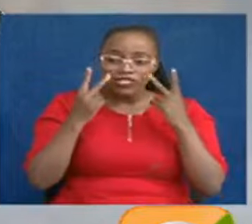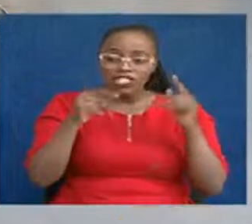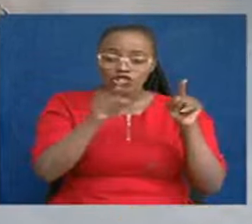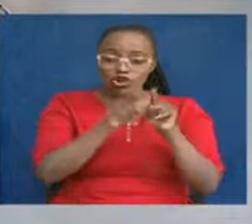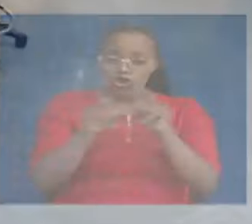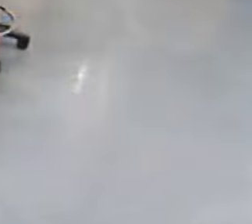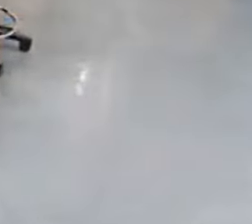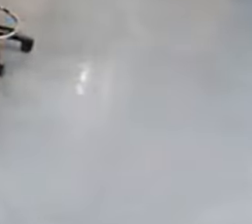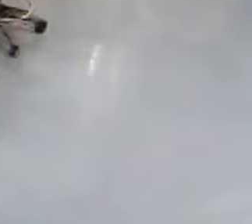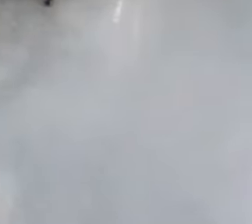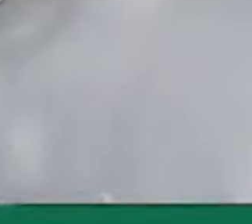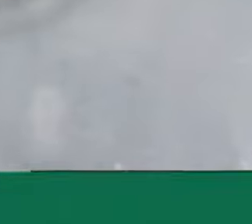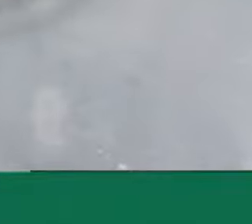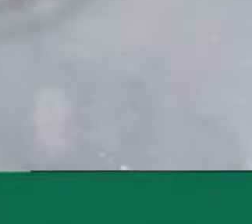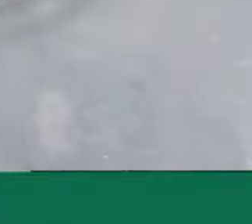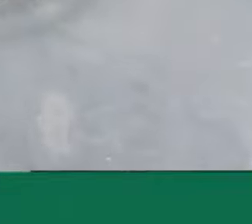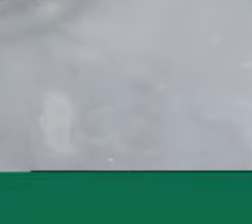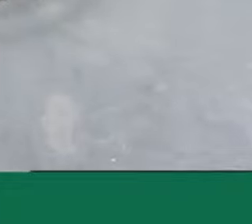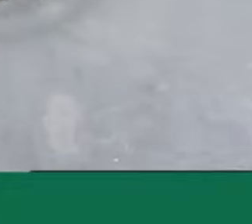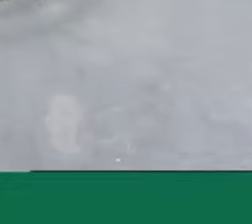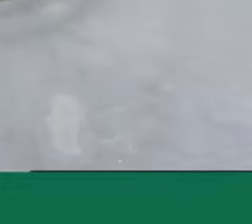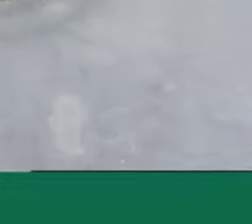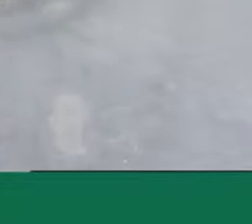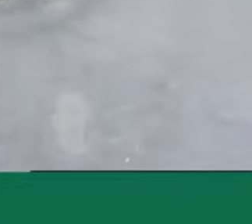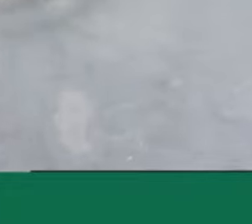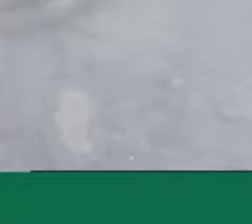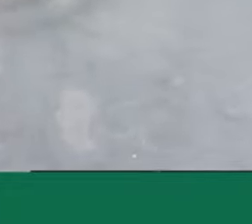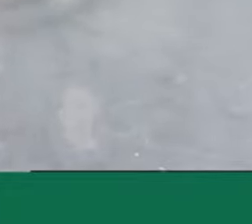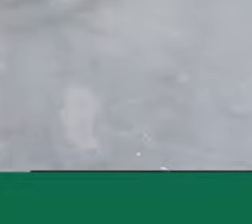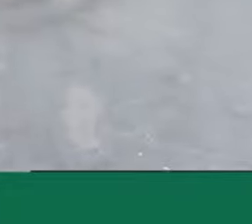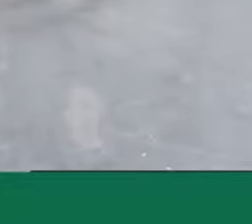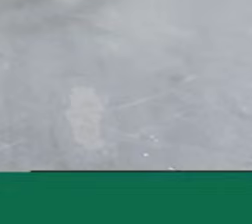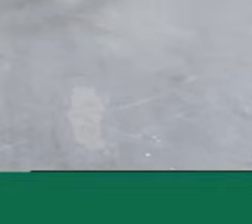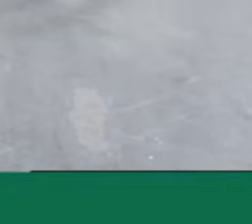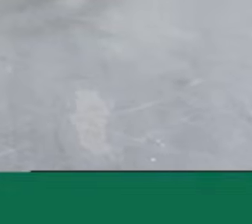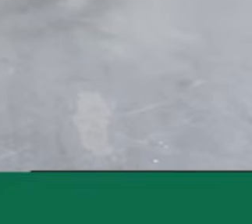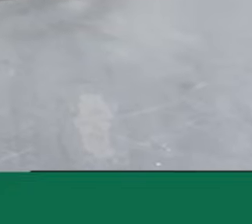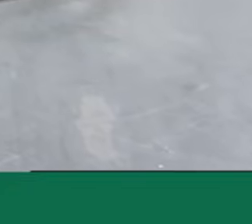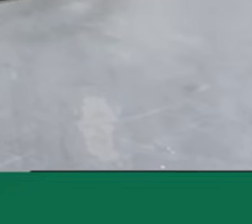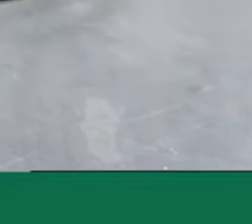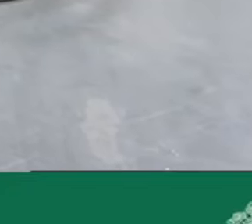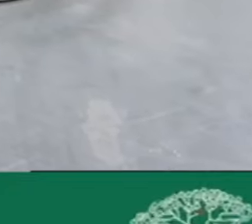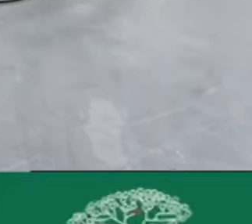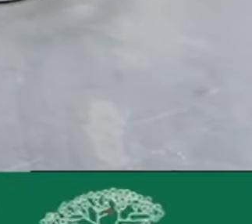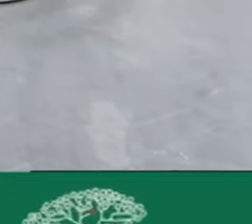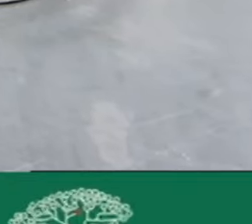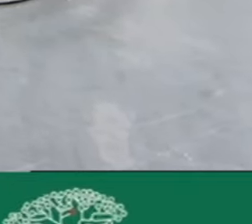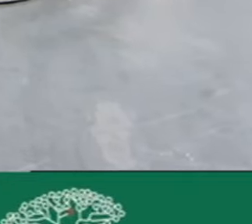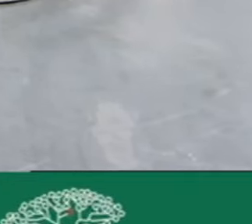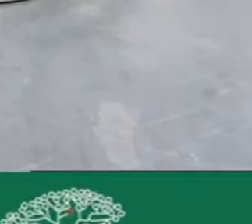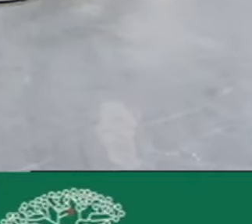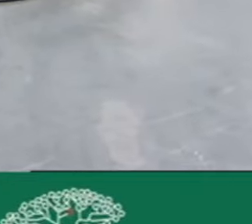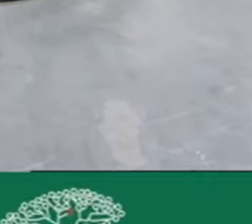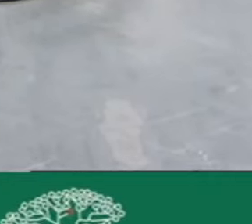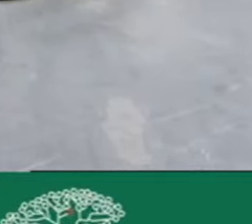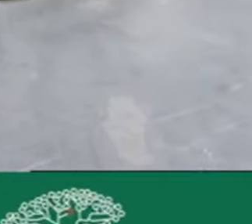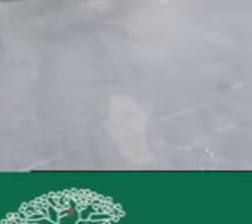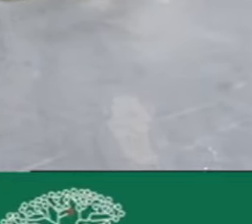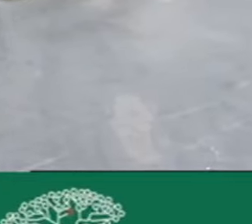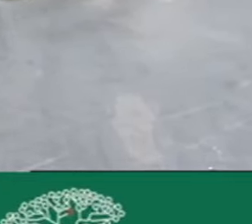new solutions and opportunities in emerging space like semiconductor industry. When we went